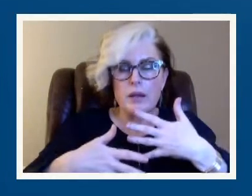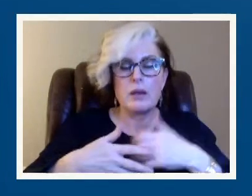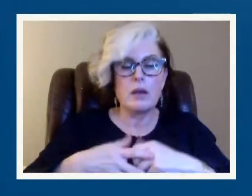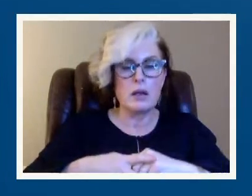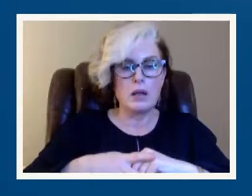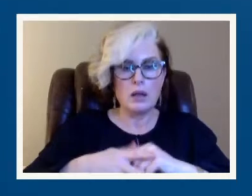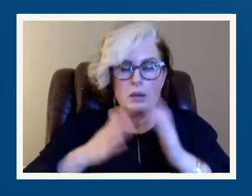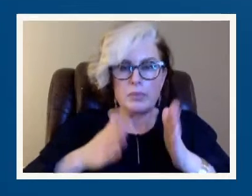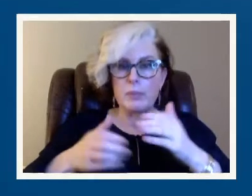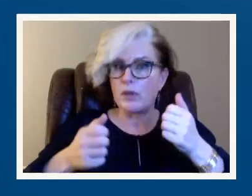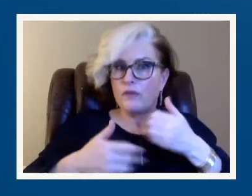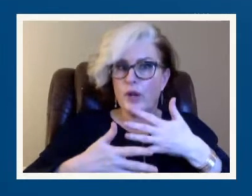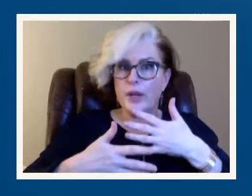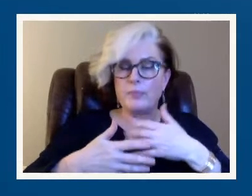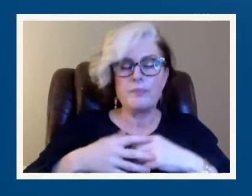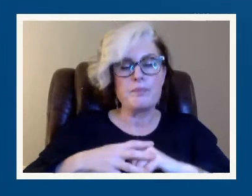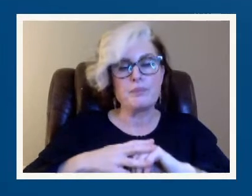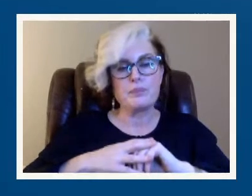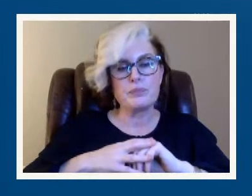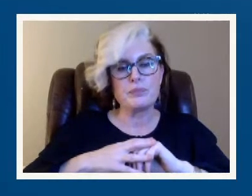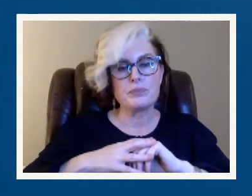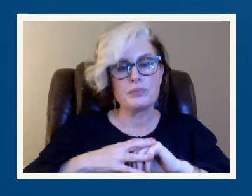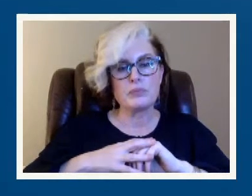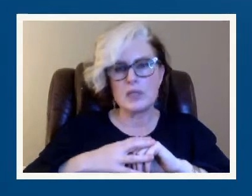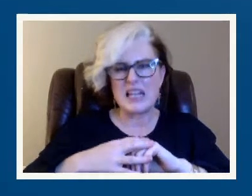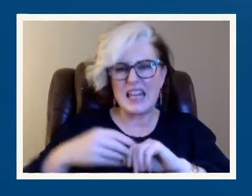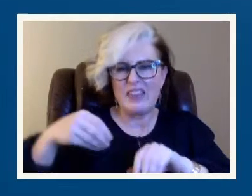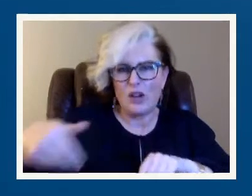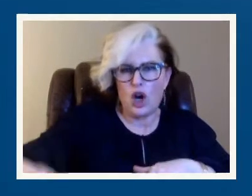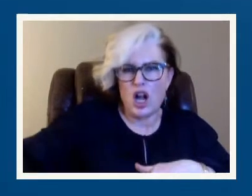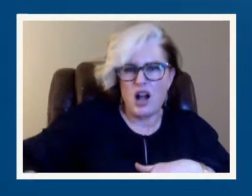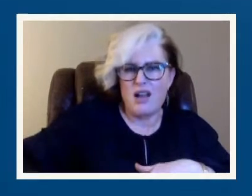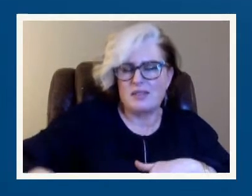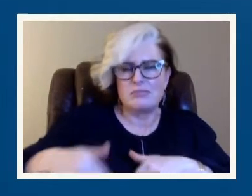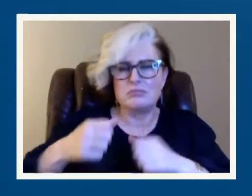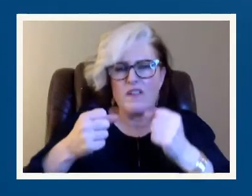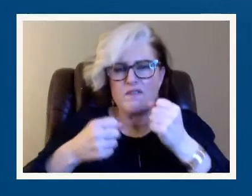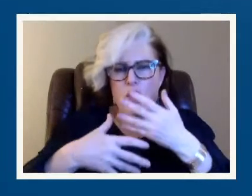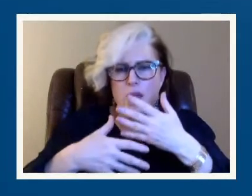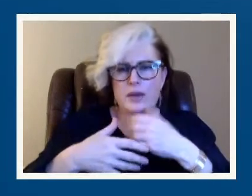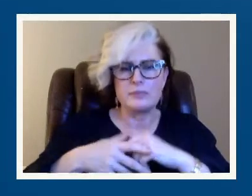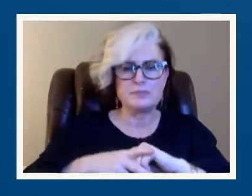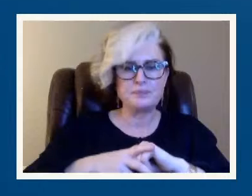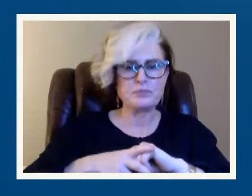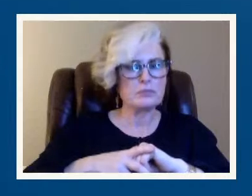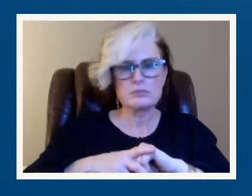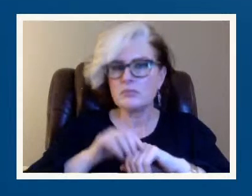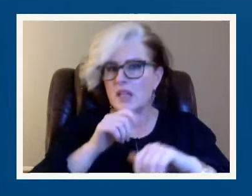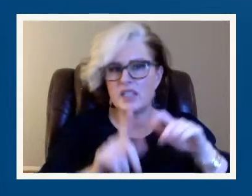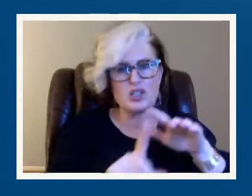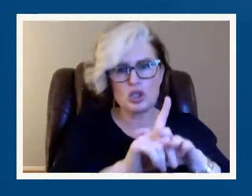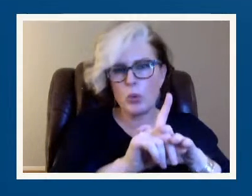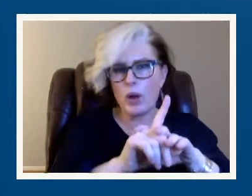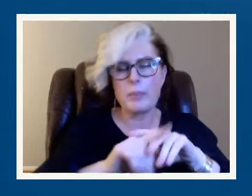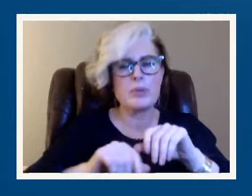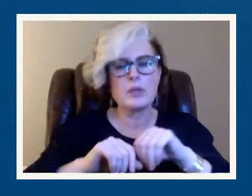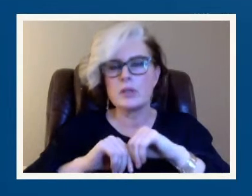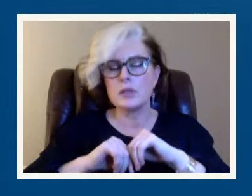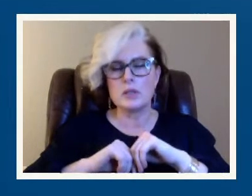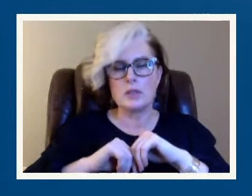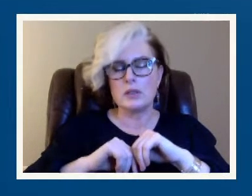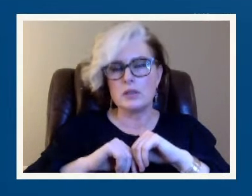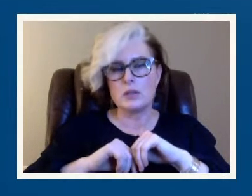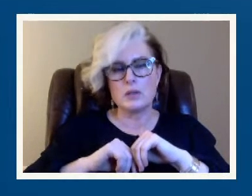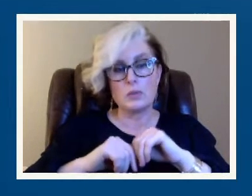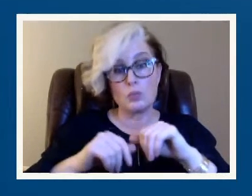People got afraid. It was visceral, and so they either didn't turn out in the right places.